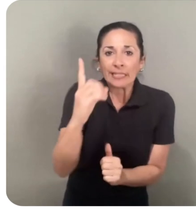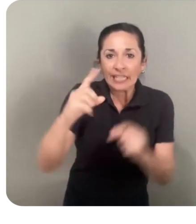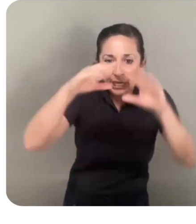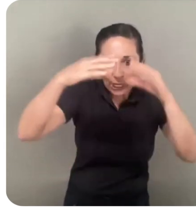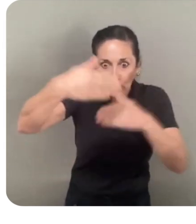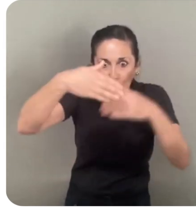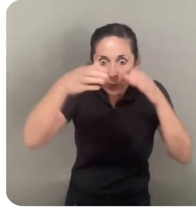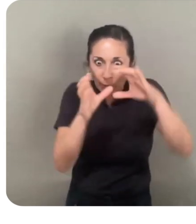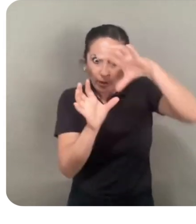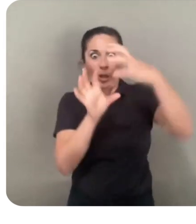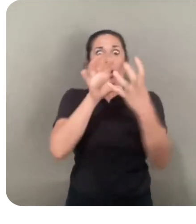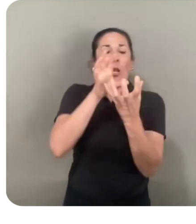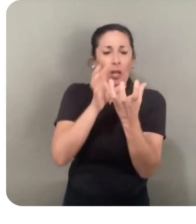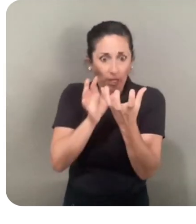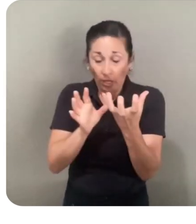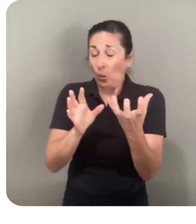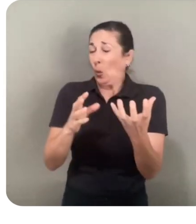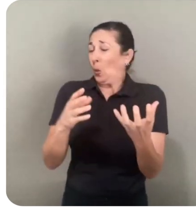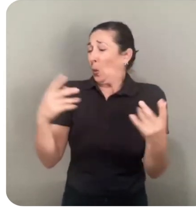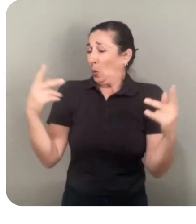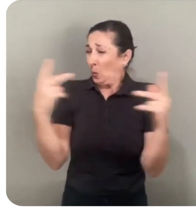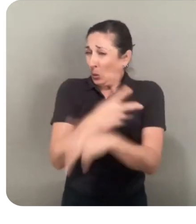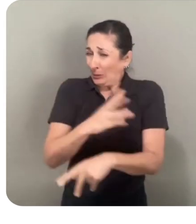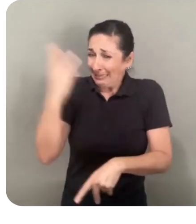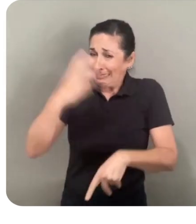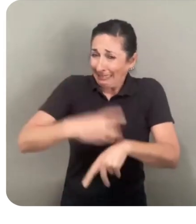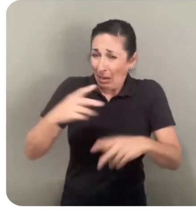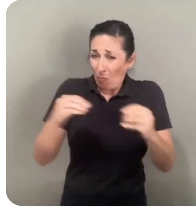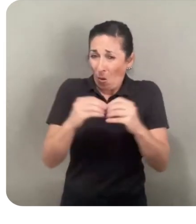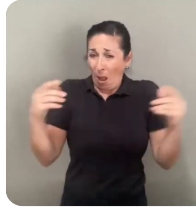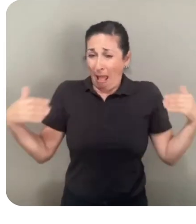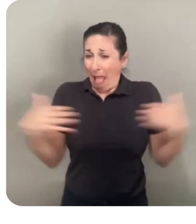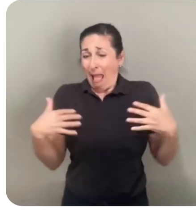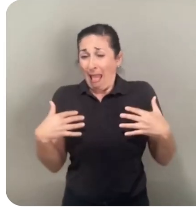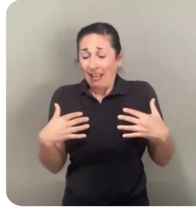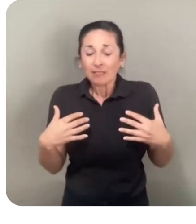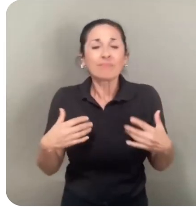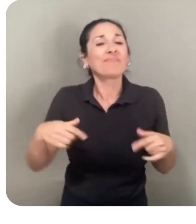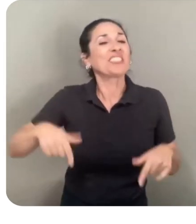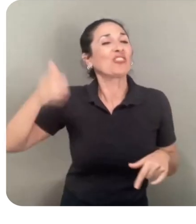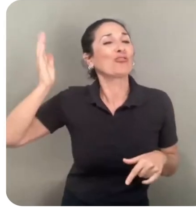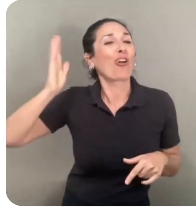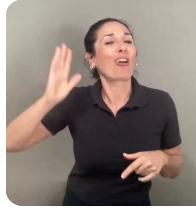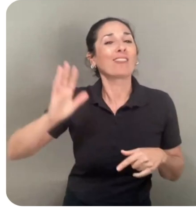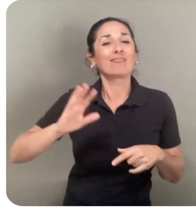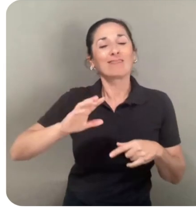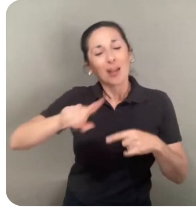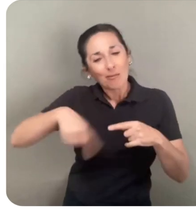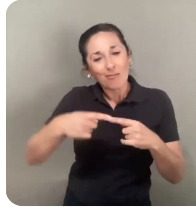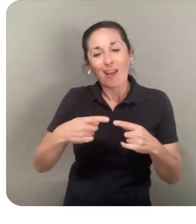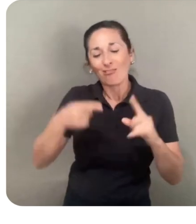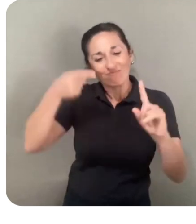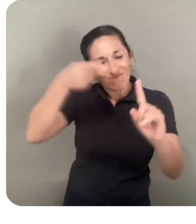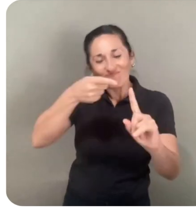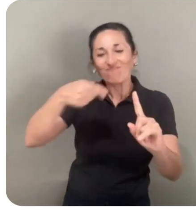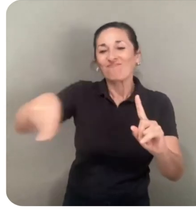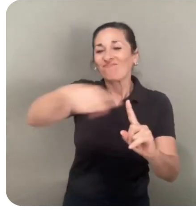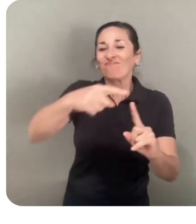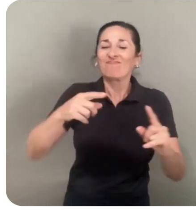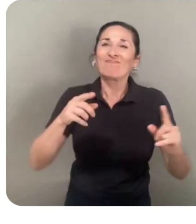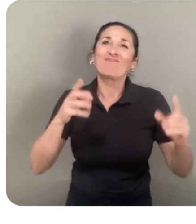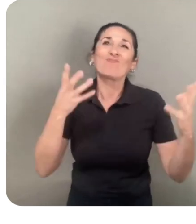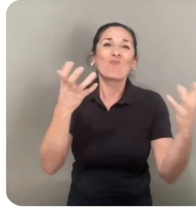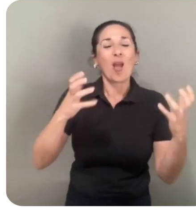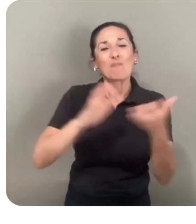cube. It's like 6 times more terrifying. This talk is aimed at helping aspiring mixed reality